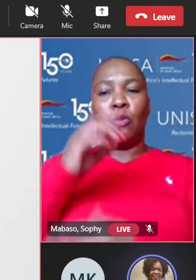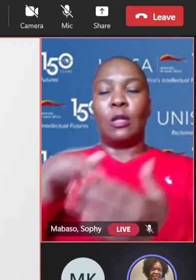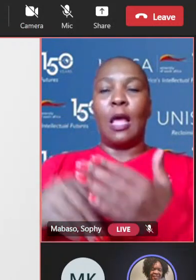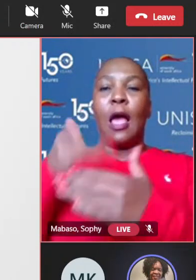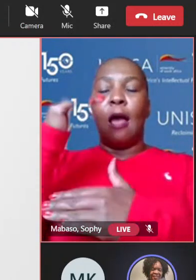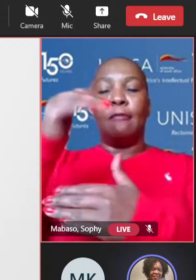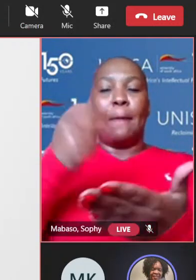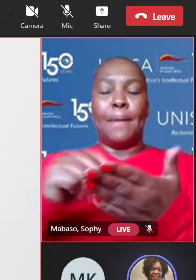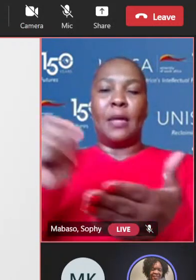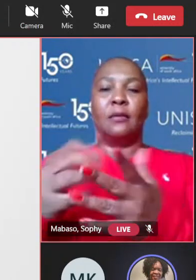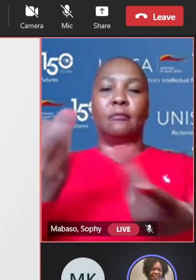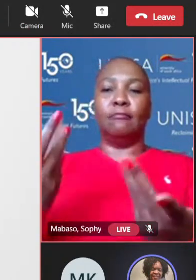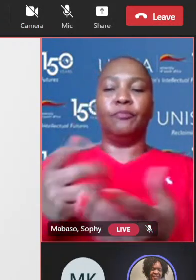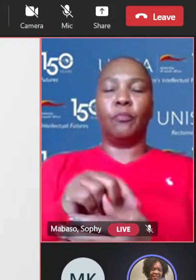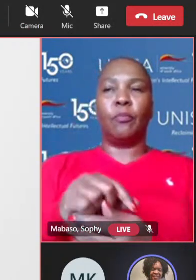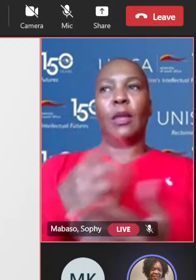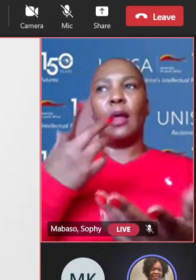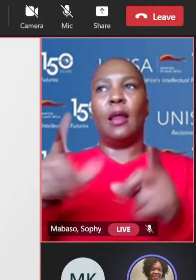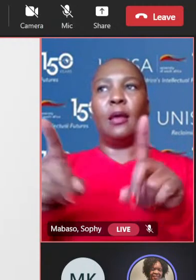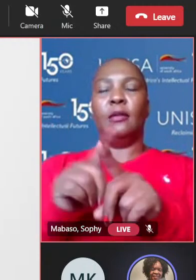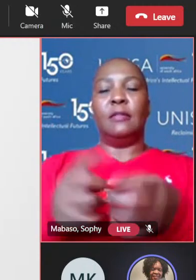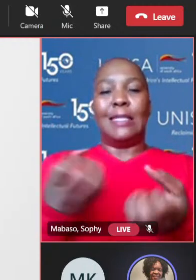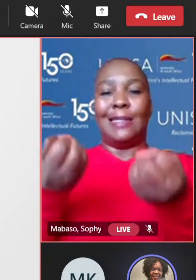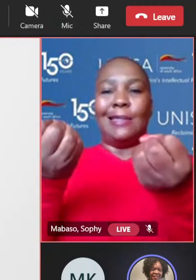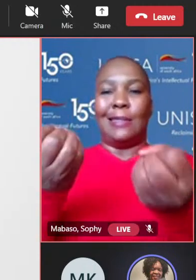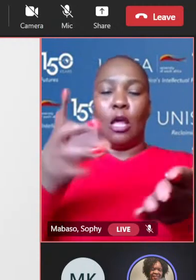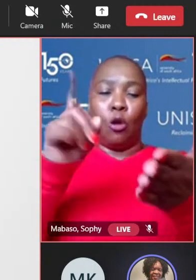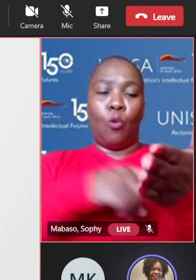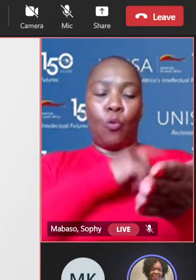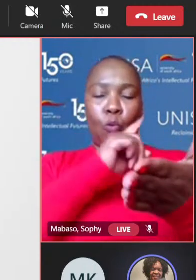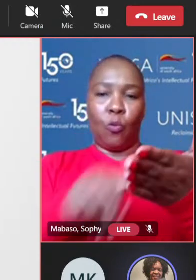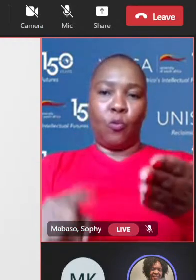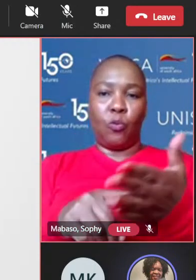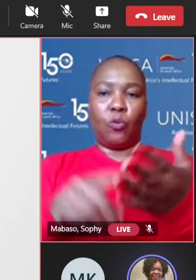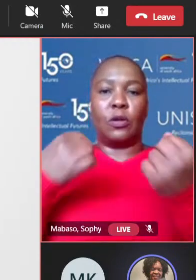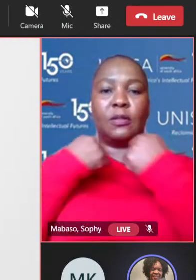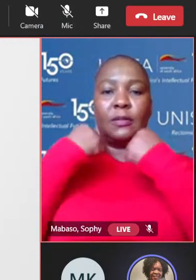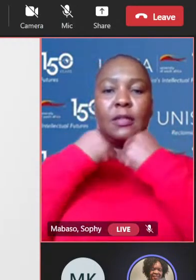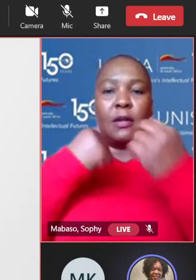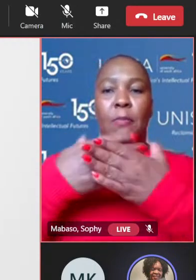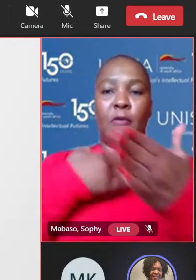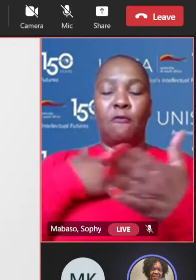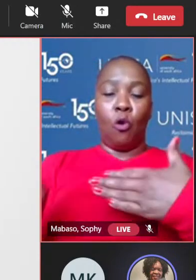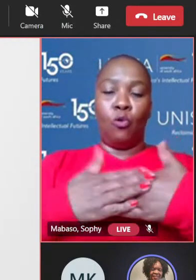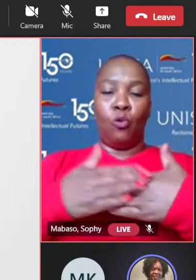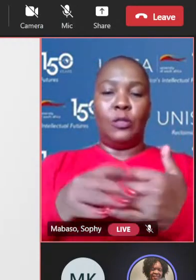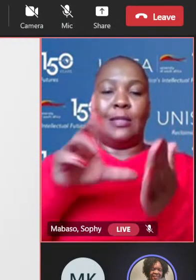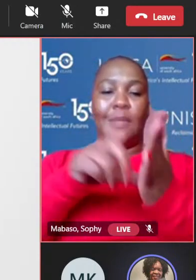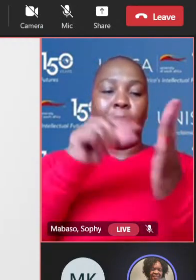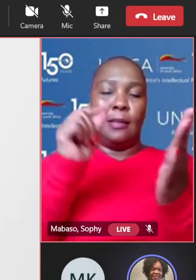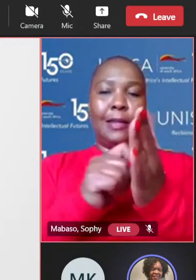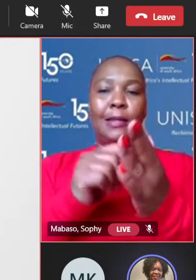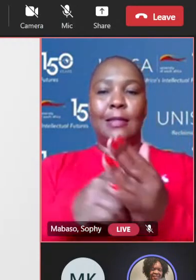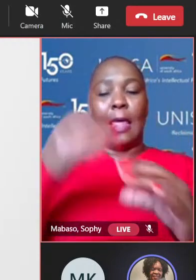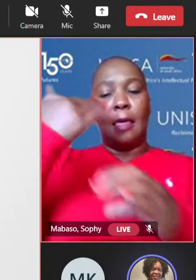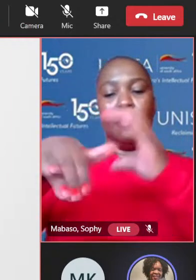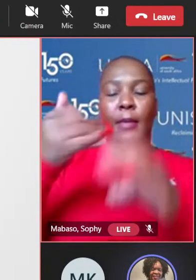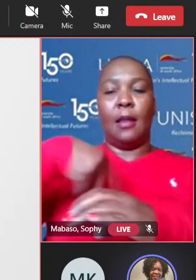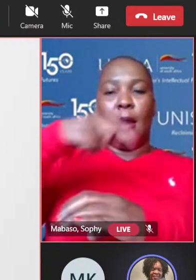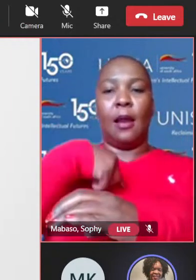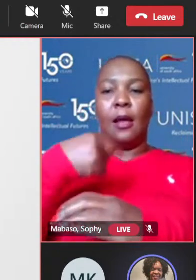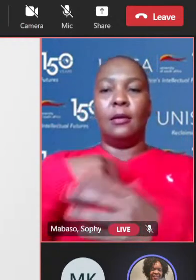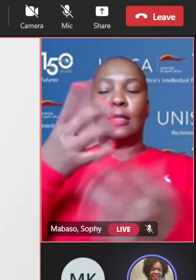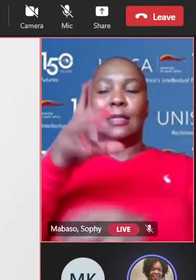if you submit the wrong a submission before closing dates, just send an email either to